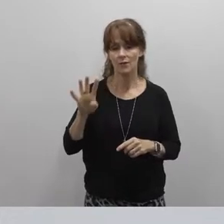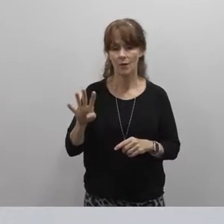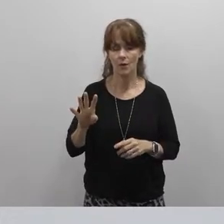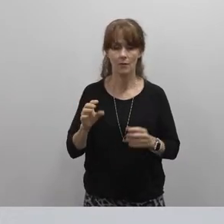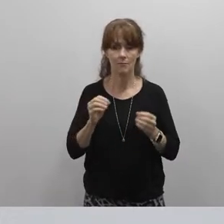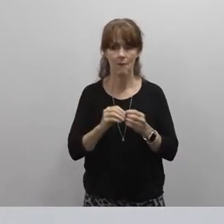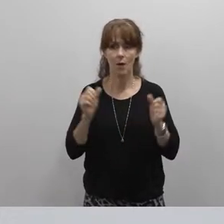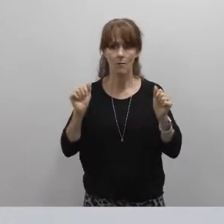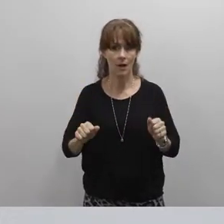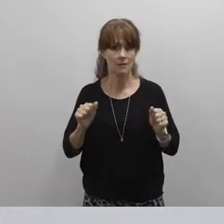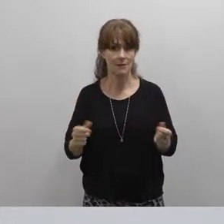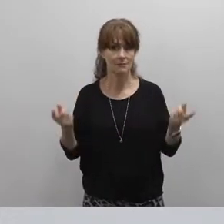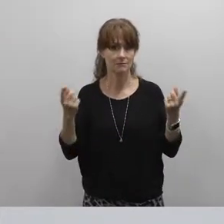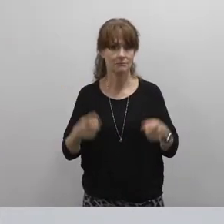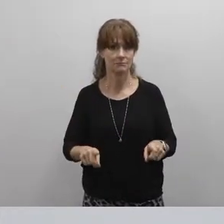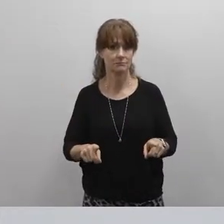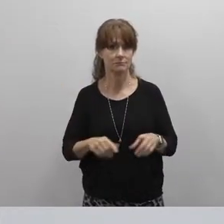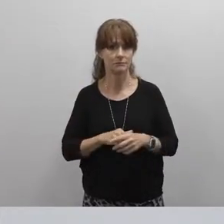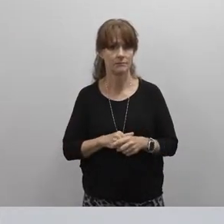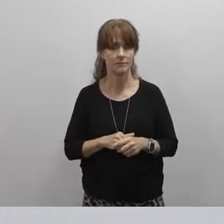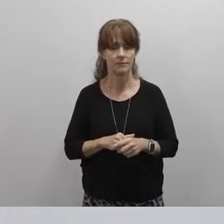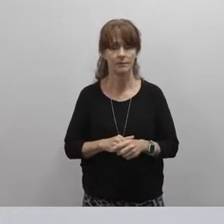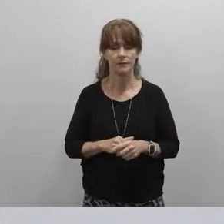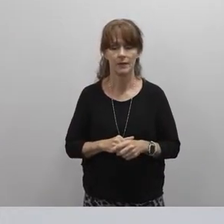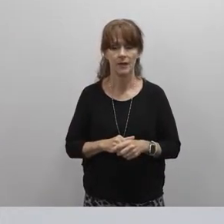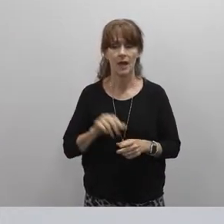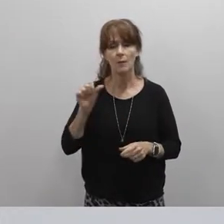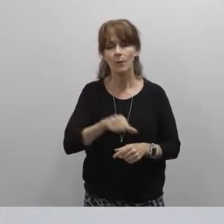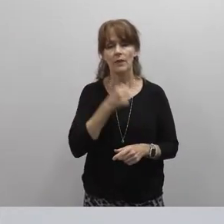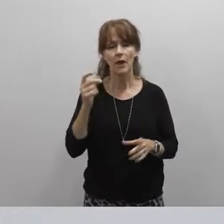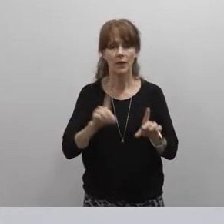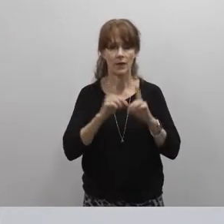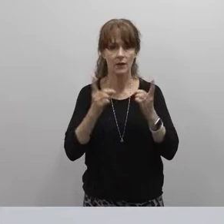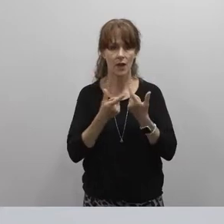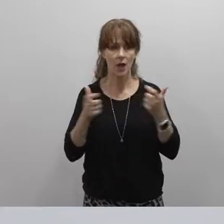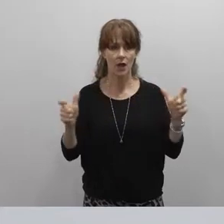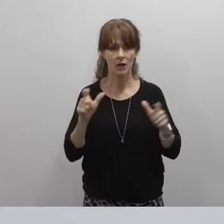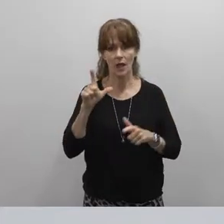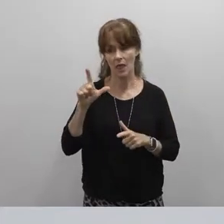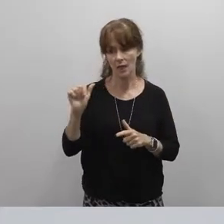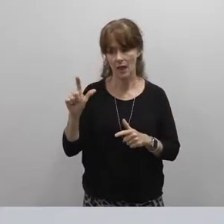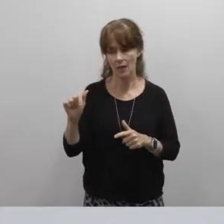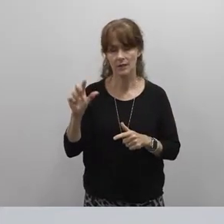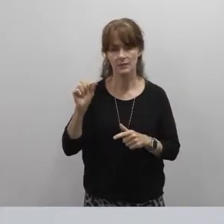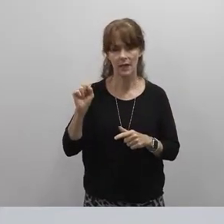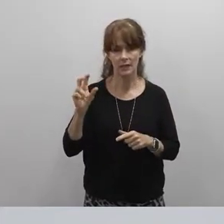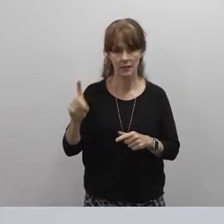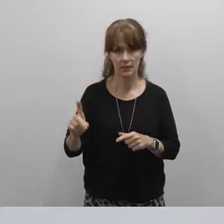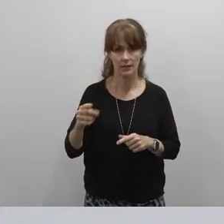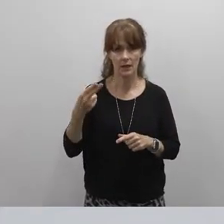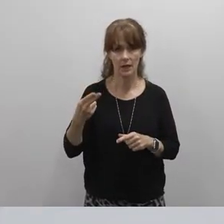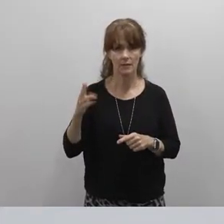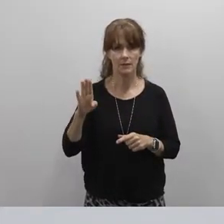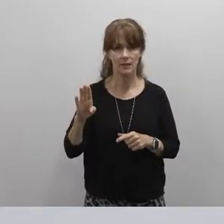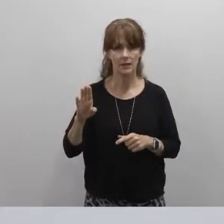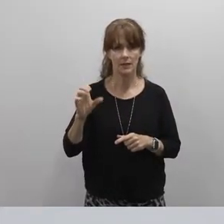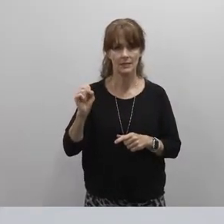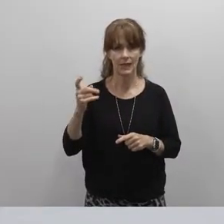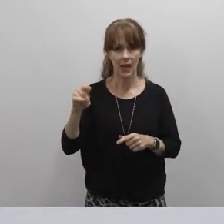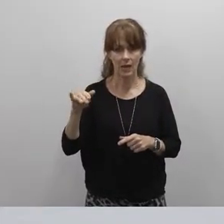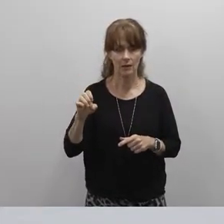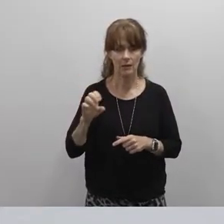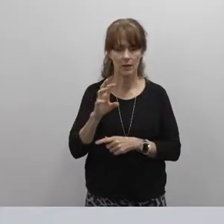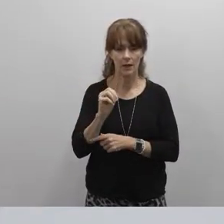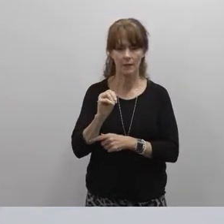than maybe we think right now. With other districts, larger districts like Los Angeles, San Diego, Huntington Beach, Seattle,